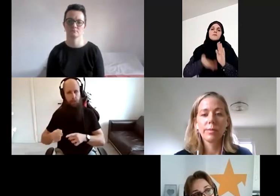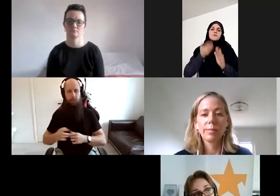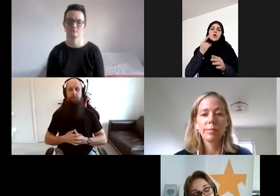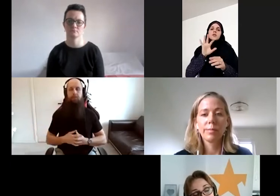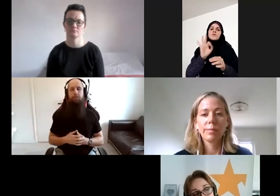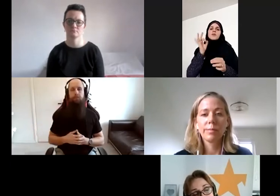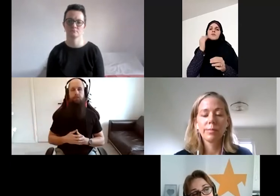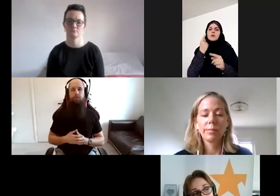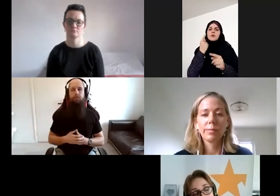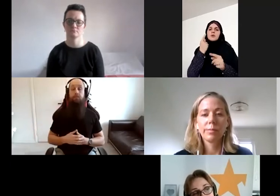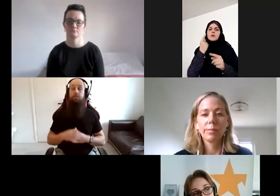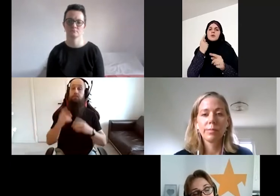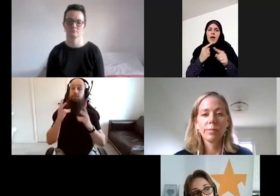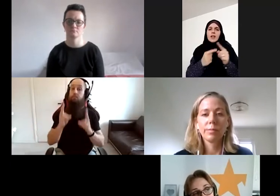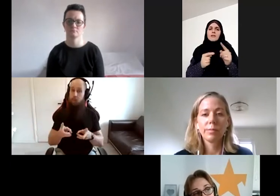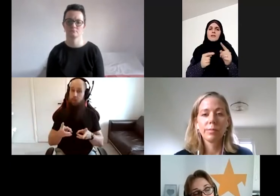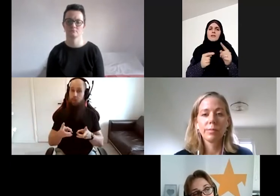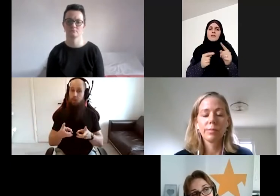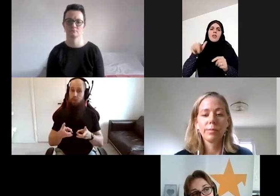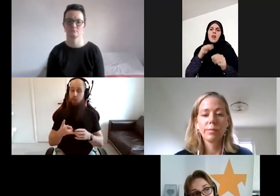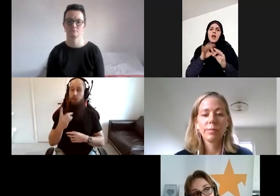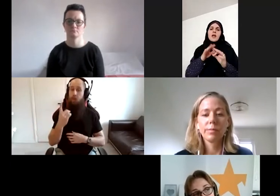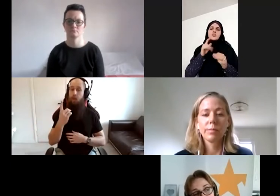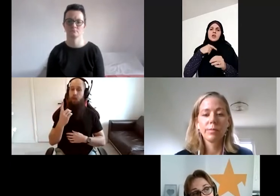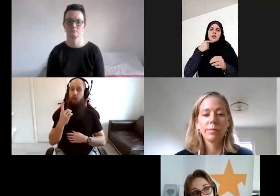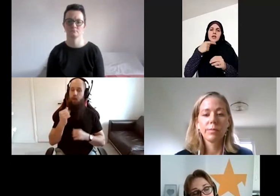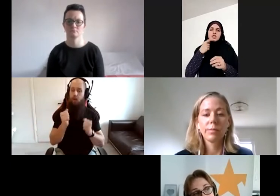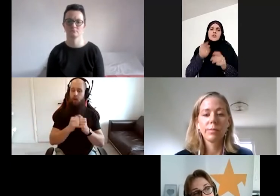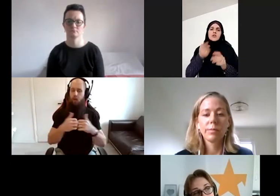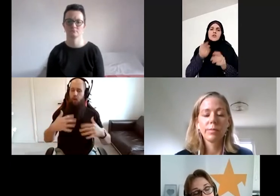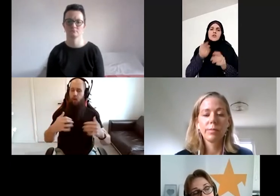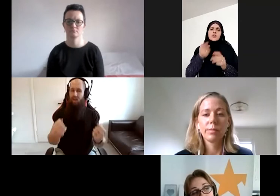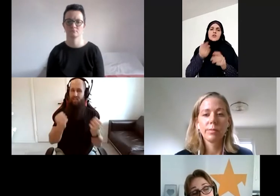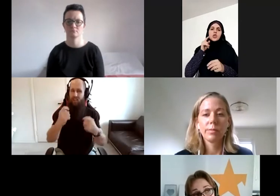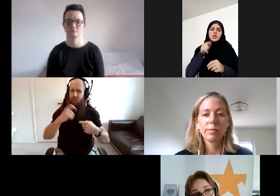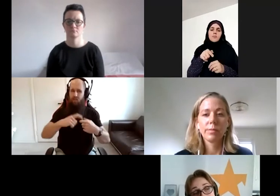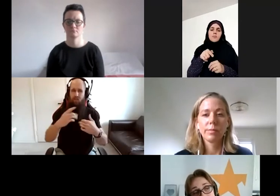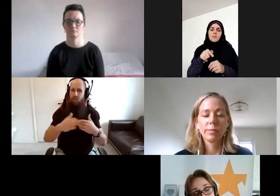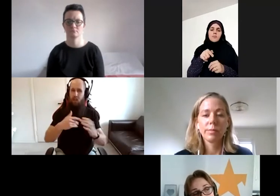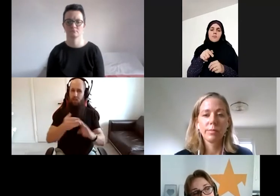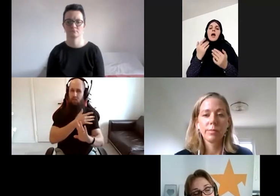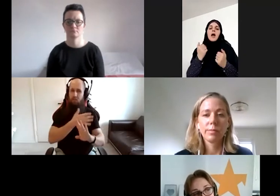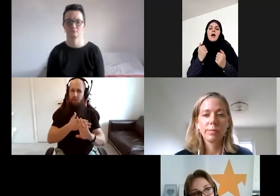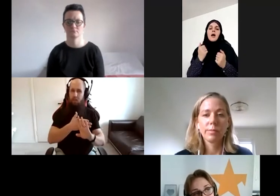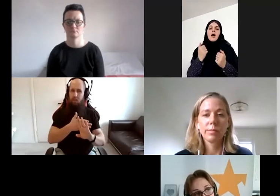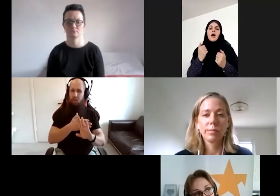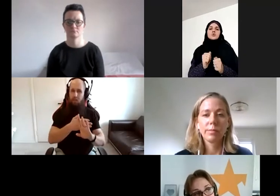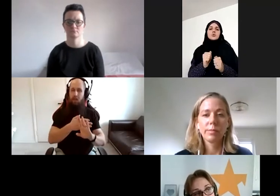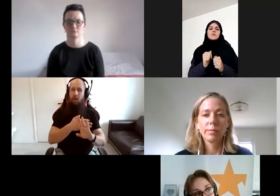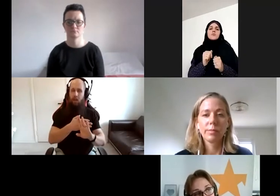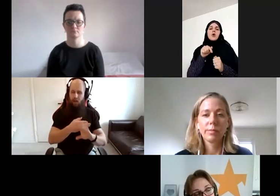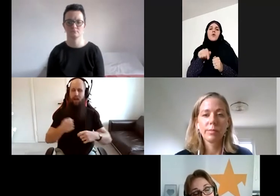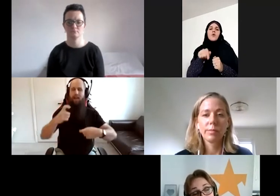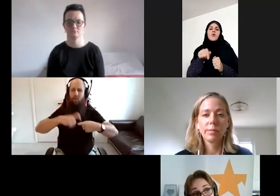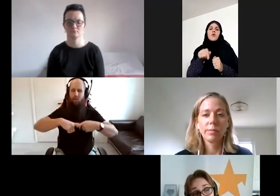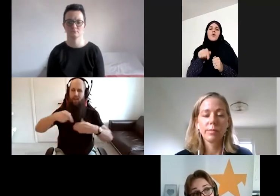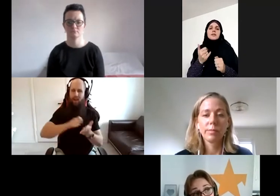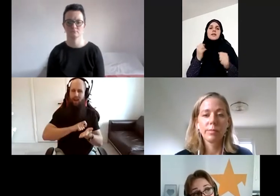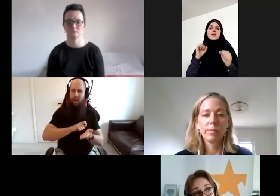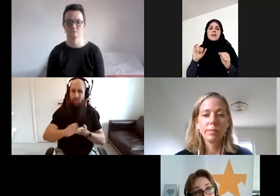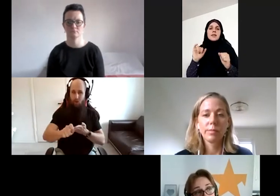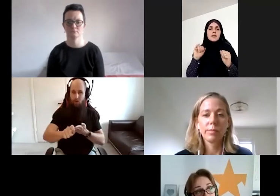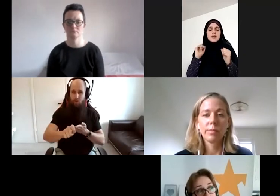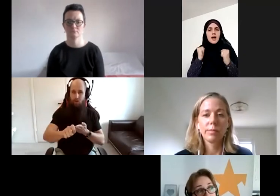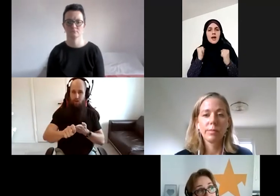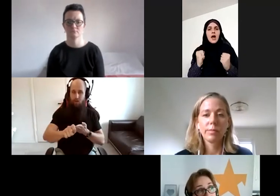Also something that is extremely important on behalf of what we've done so far, and it's in regards to this report, one of the